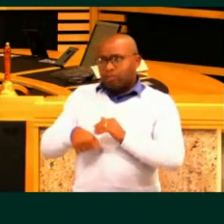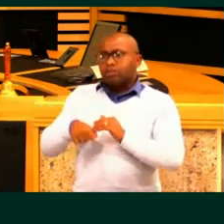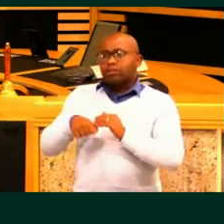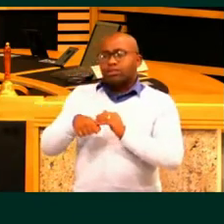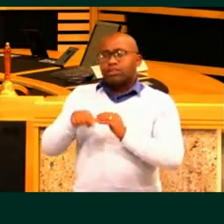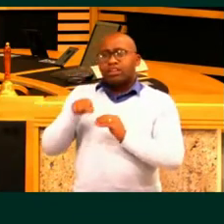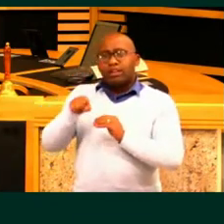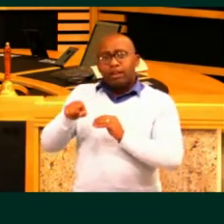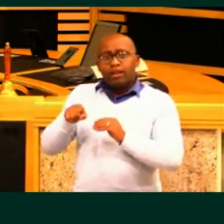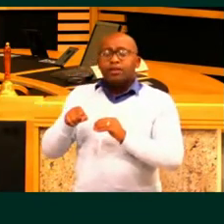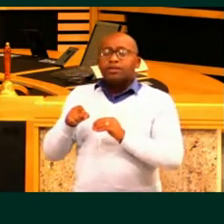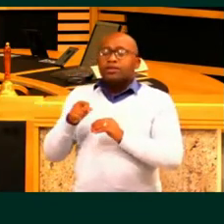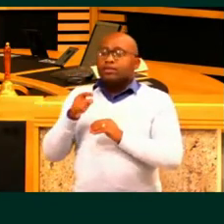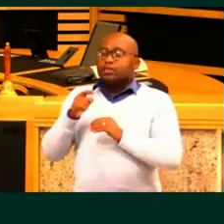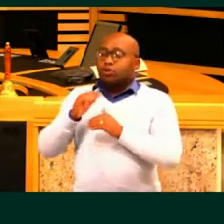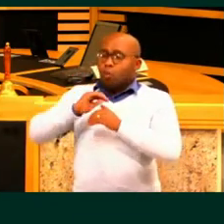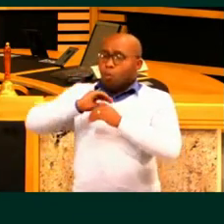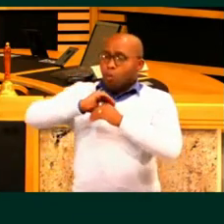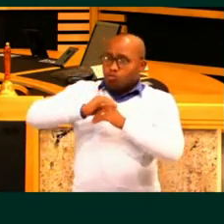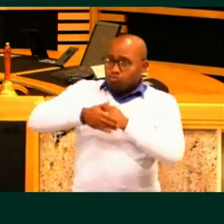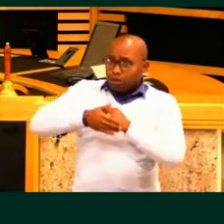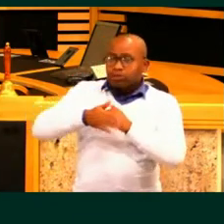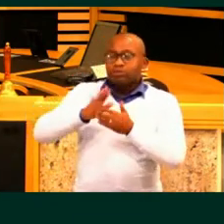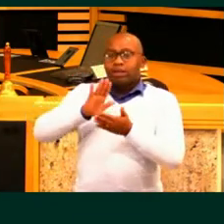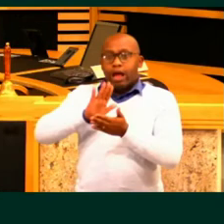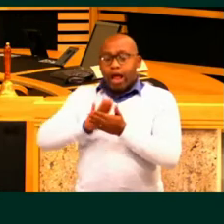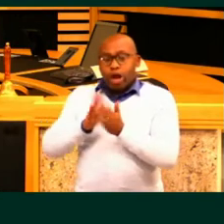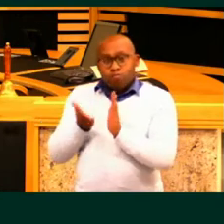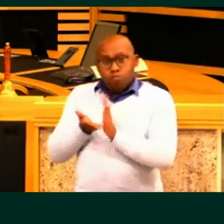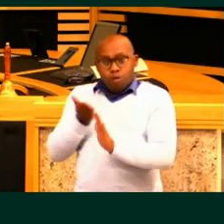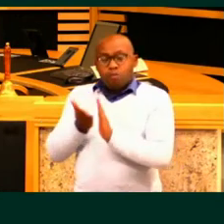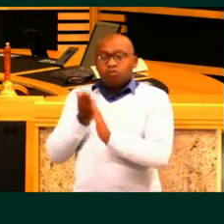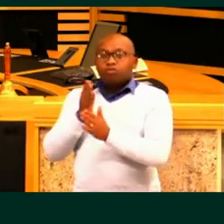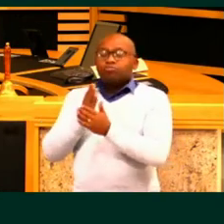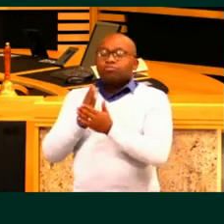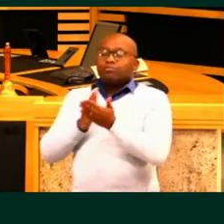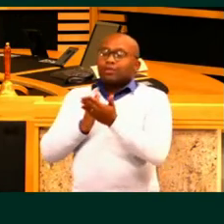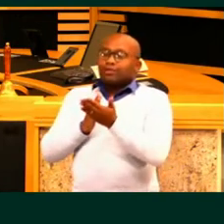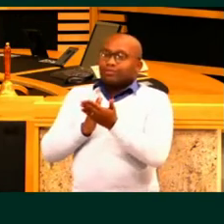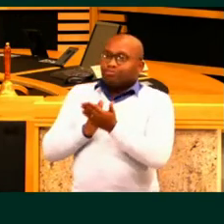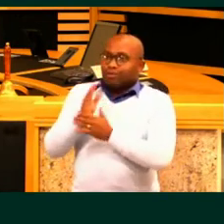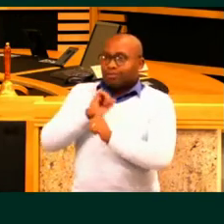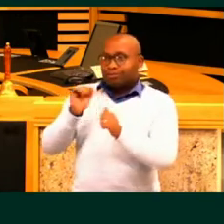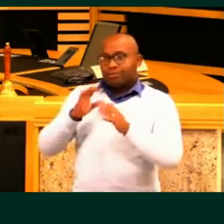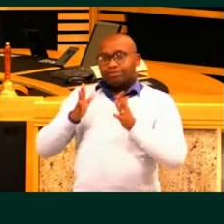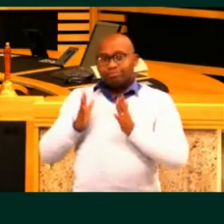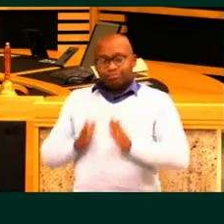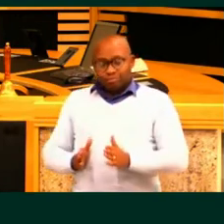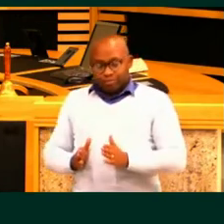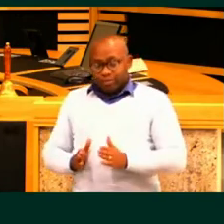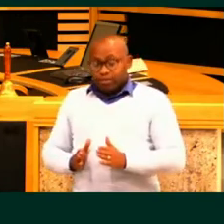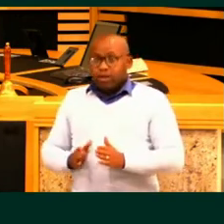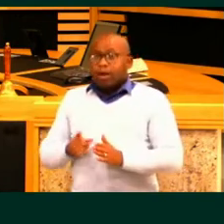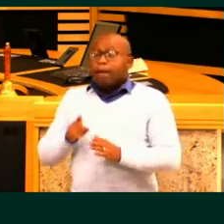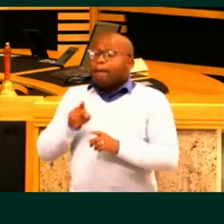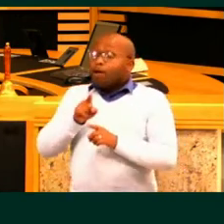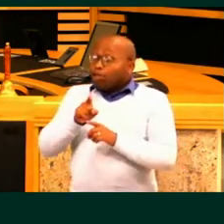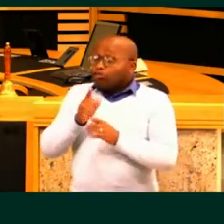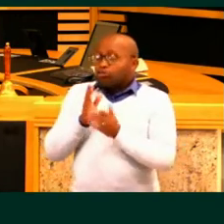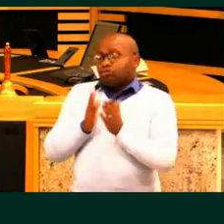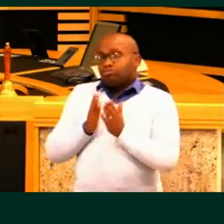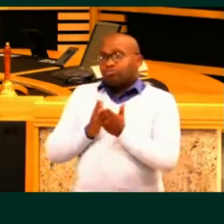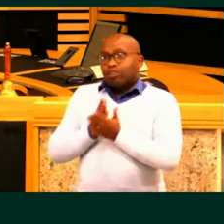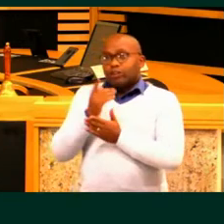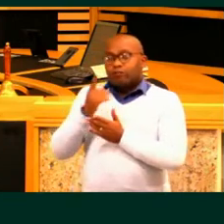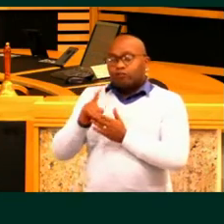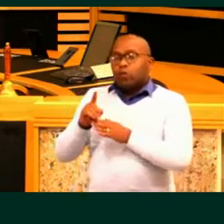its citizens to be treated equally regardless of race gender or disability which were realized